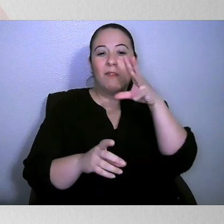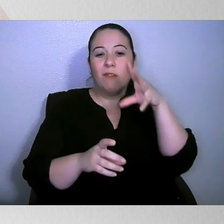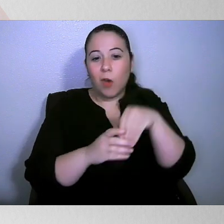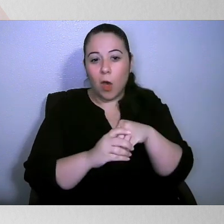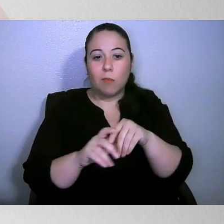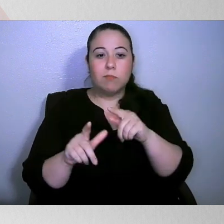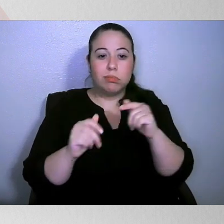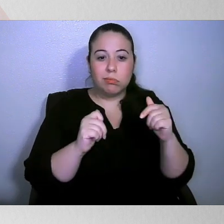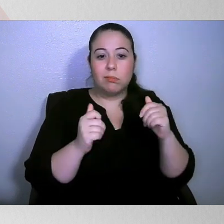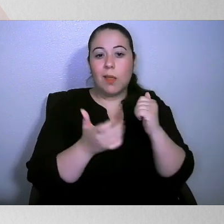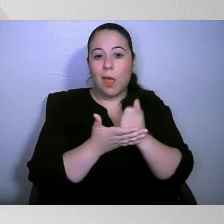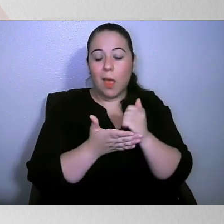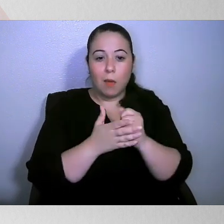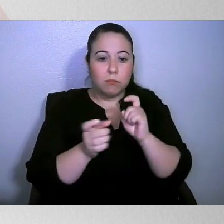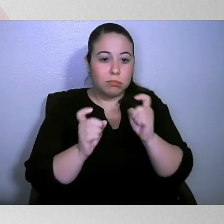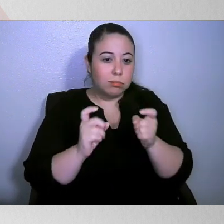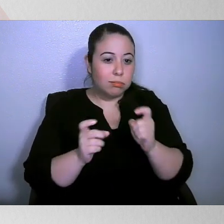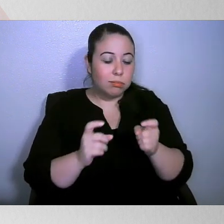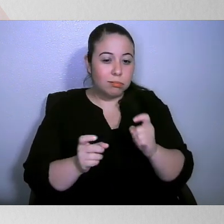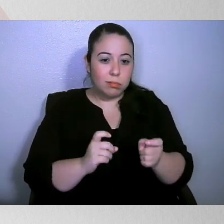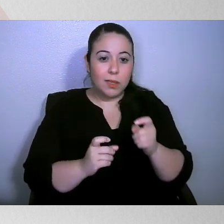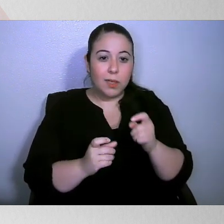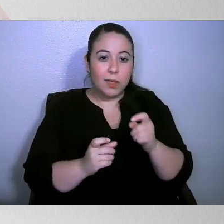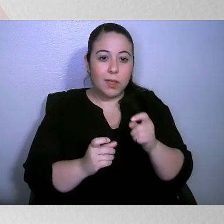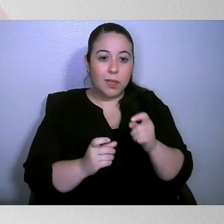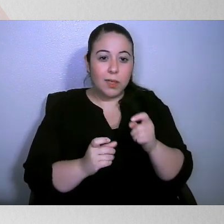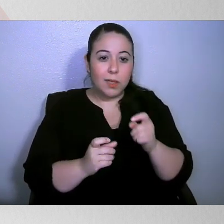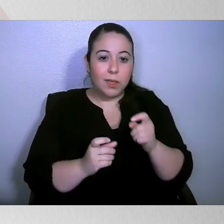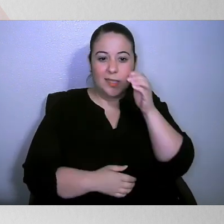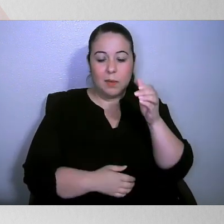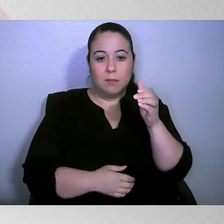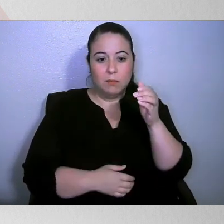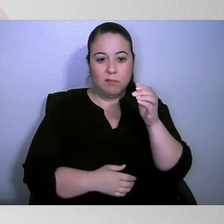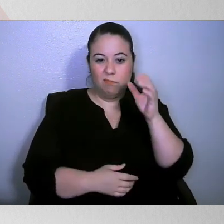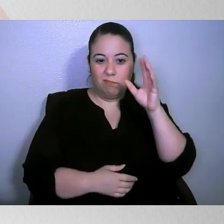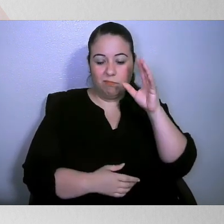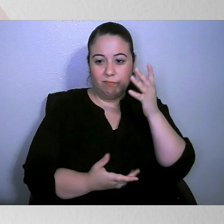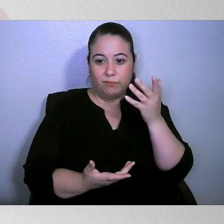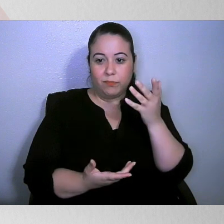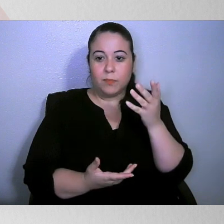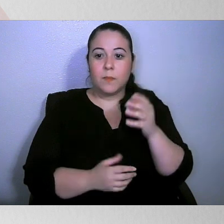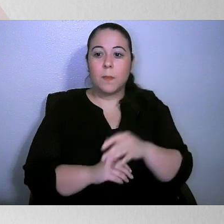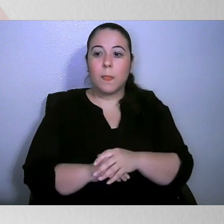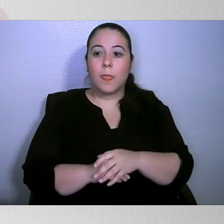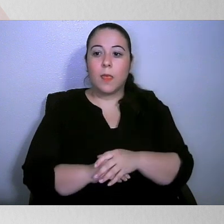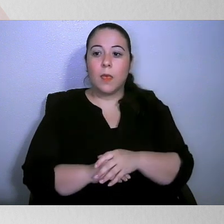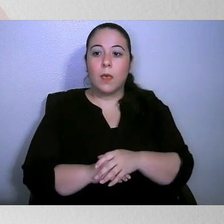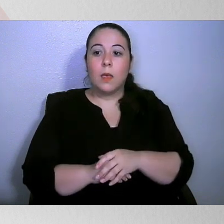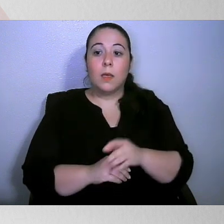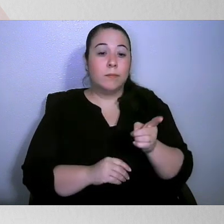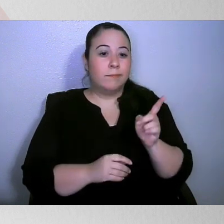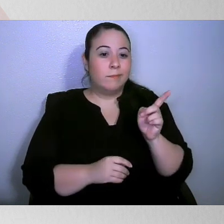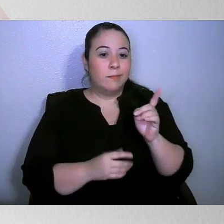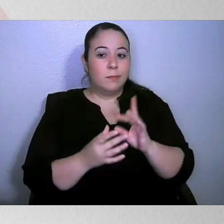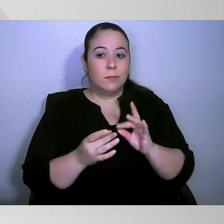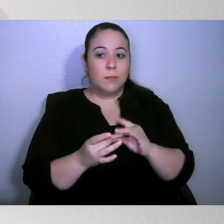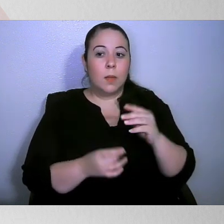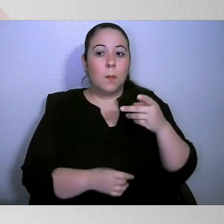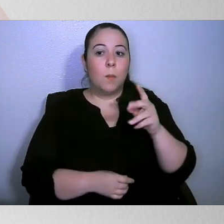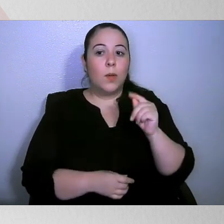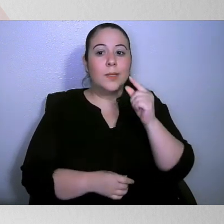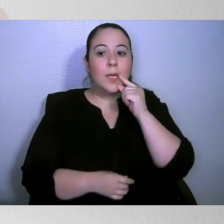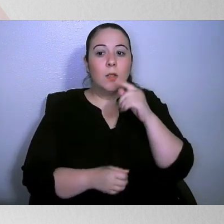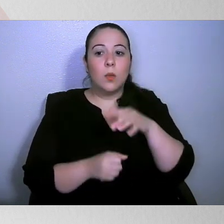concepts. The following is a collaborative vision we have created for this plan area. The Port San Antonio Area Regional Center will